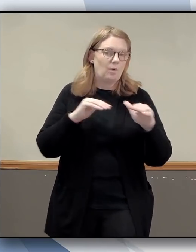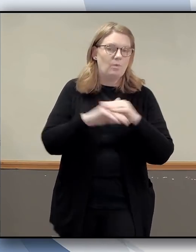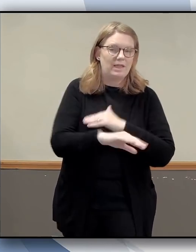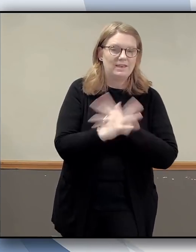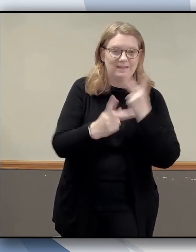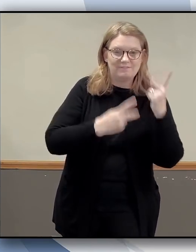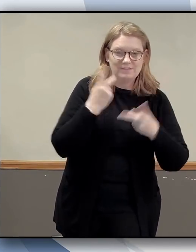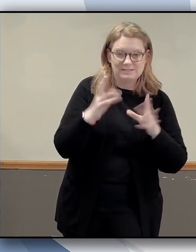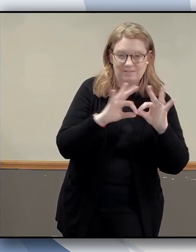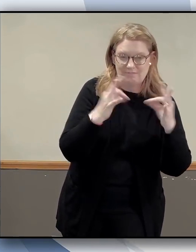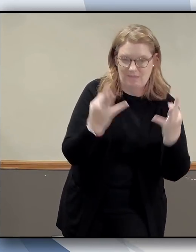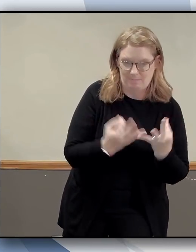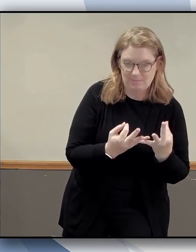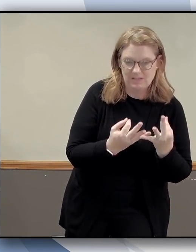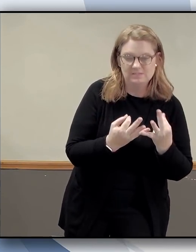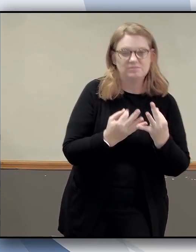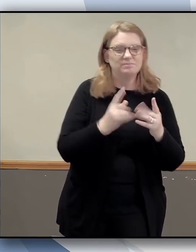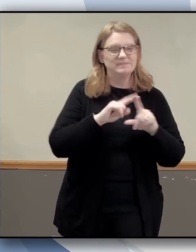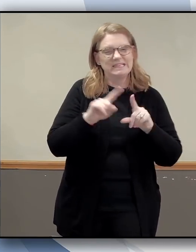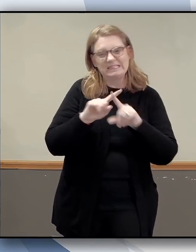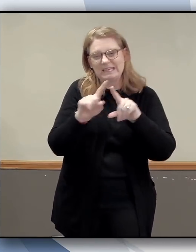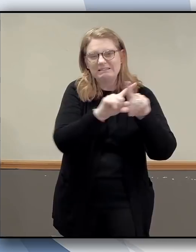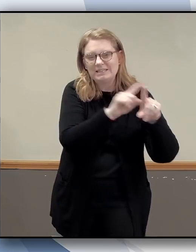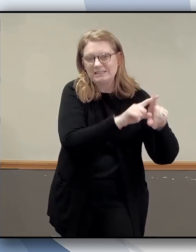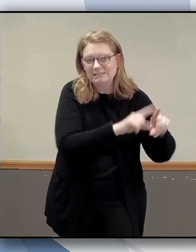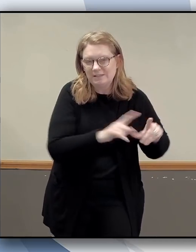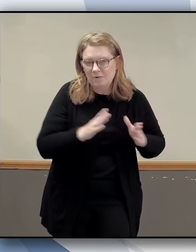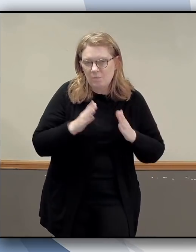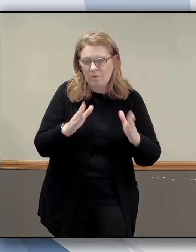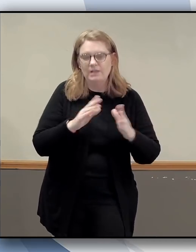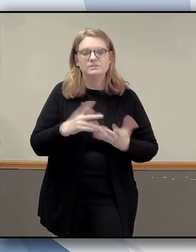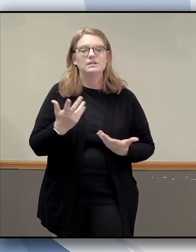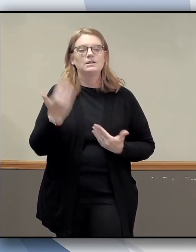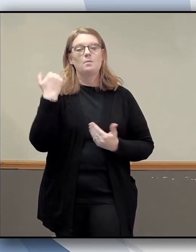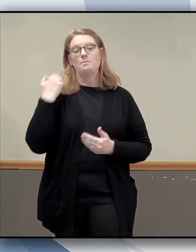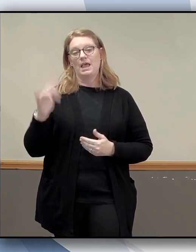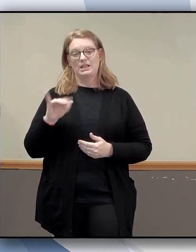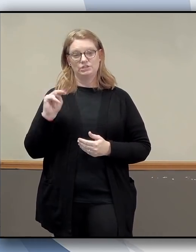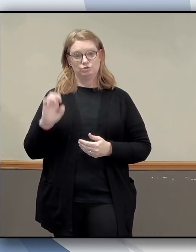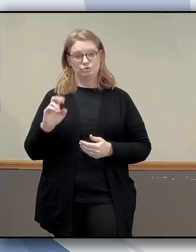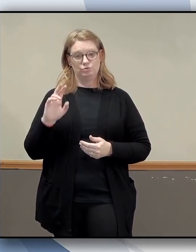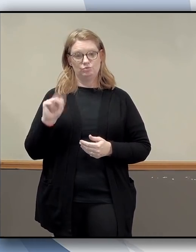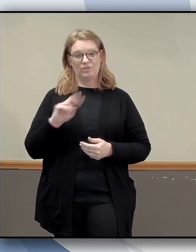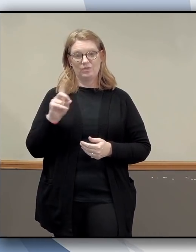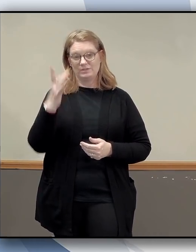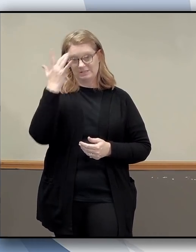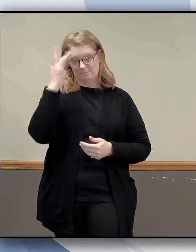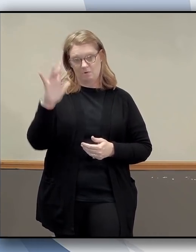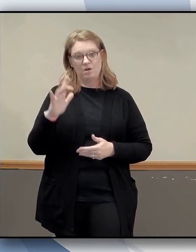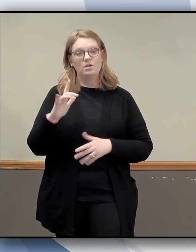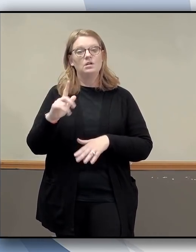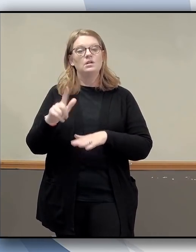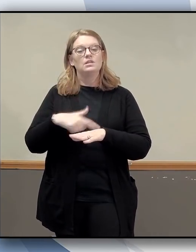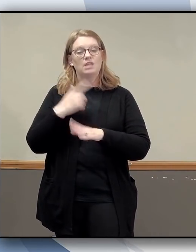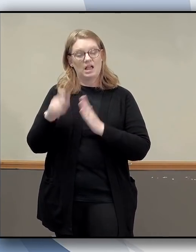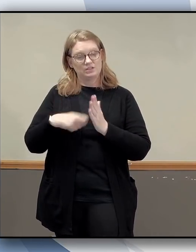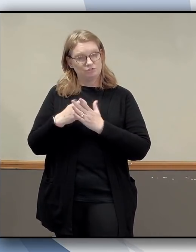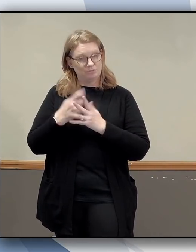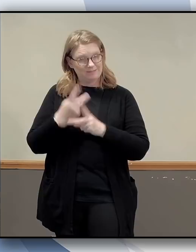platforms. Back in early June, the North Dakota Smart Restart long-term care reopening